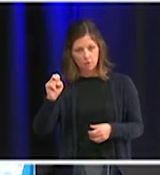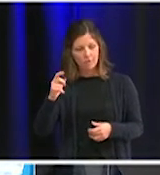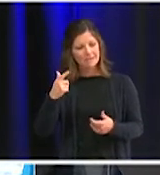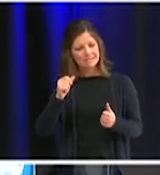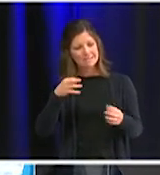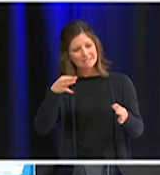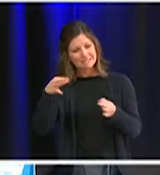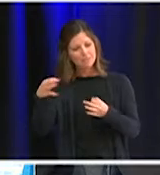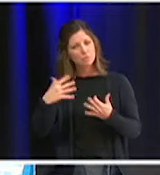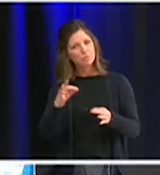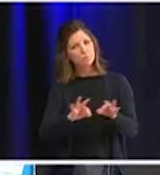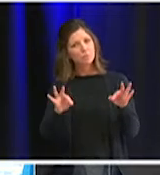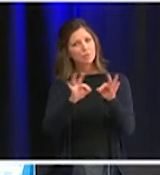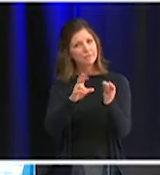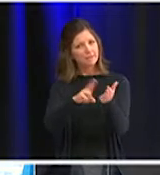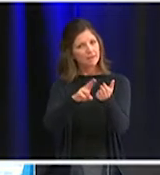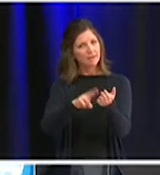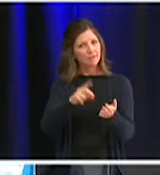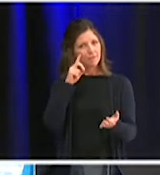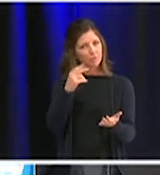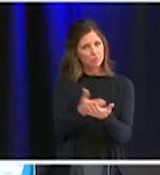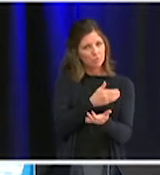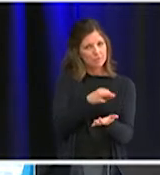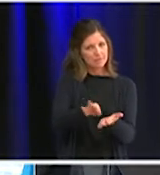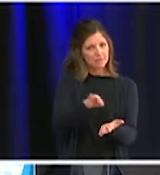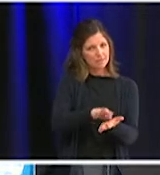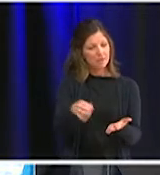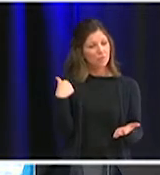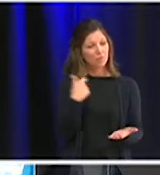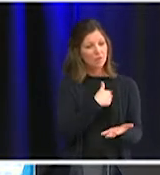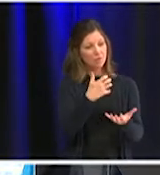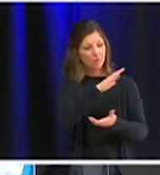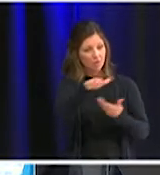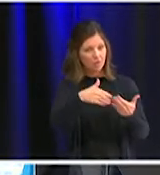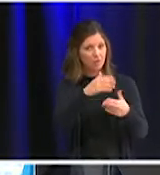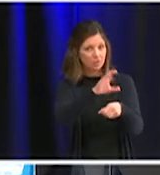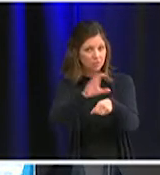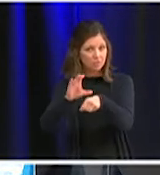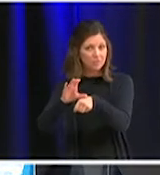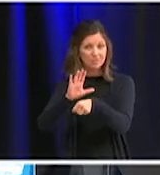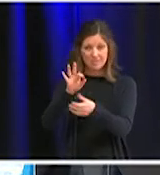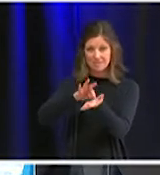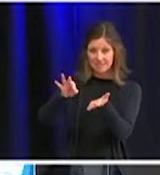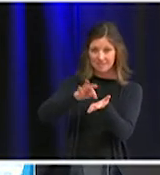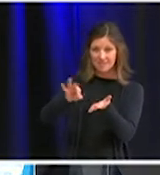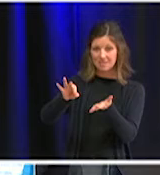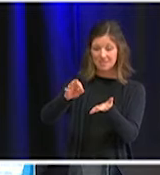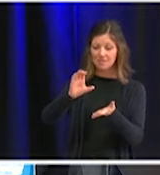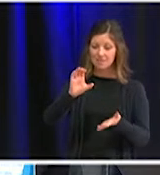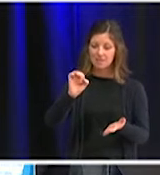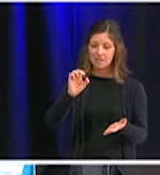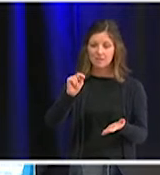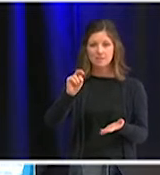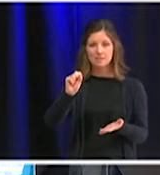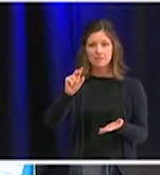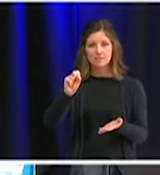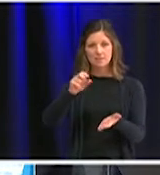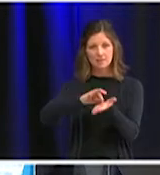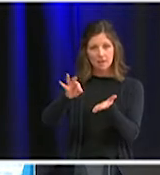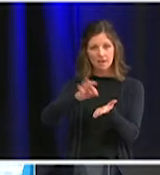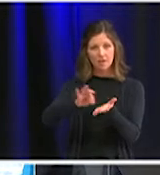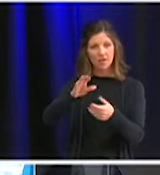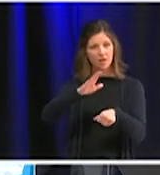trying to get all churches to put the census count on your digital sign, on your sign that people can drive by and